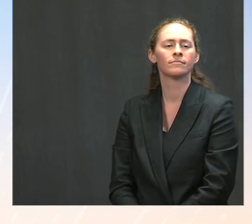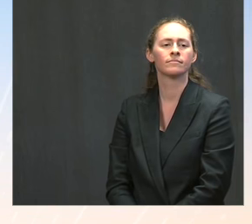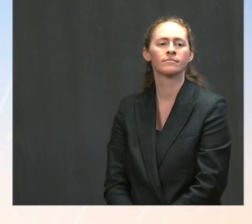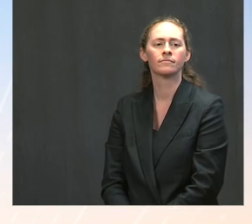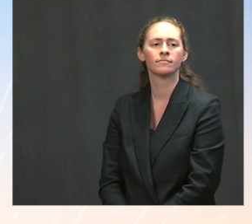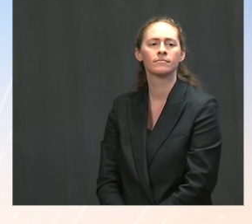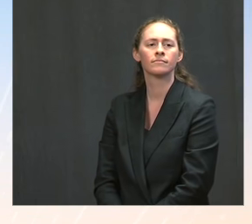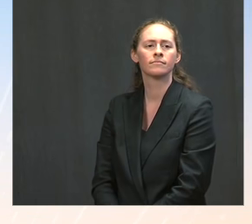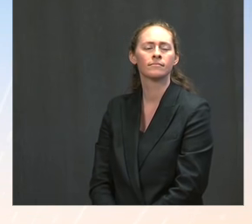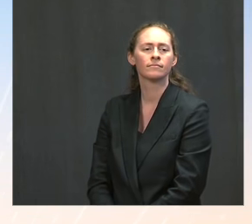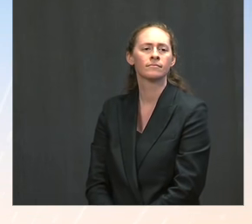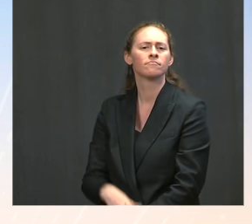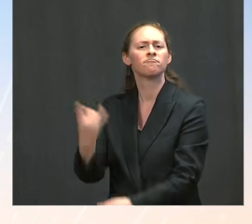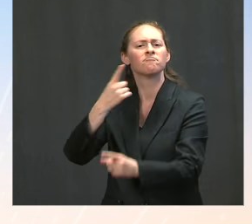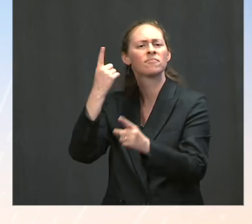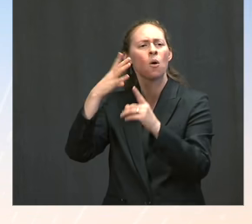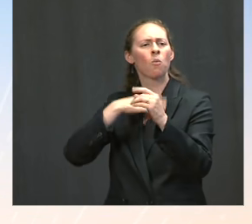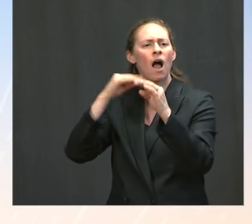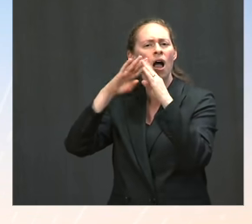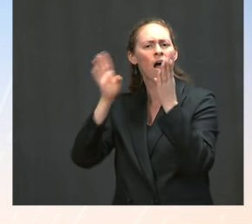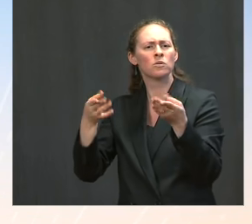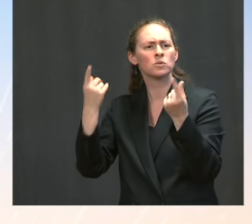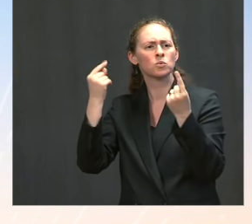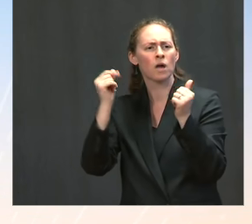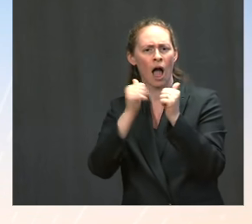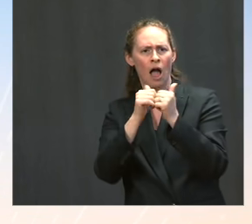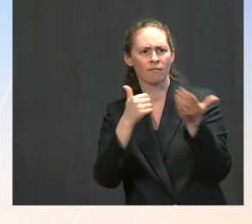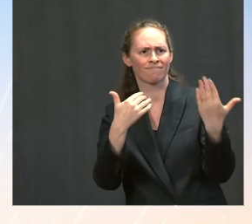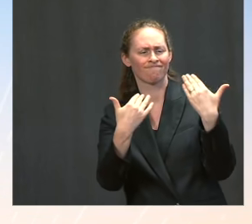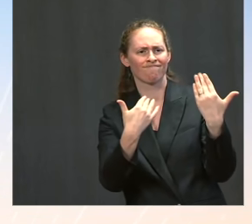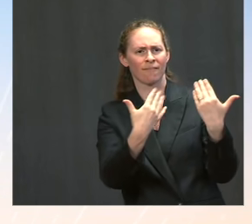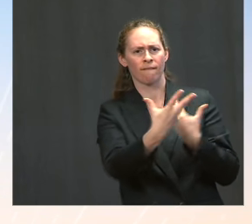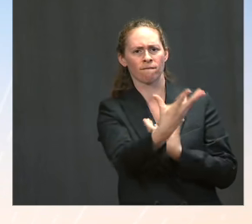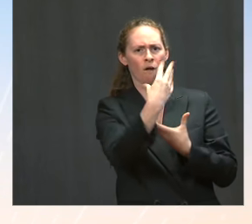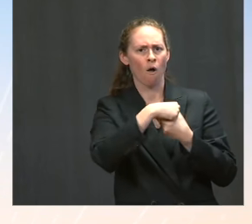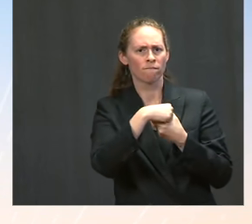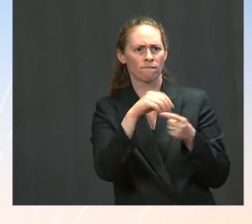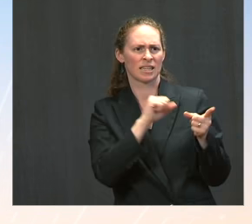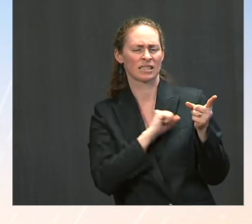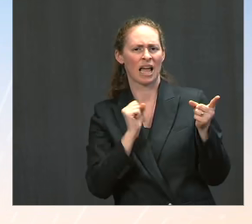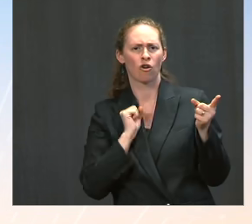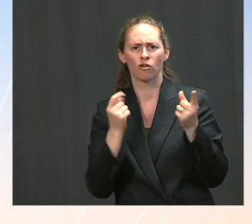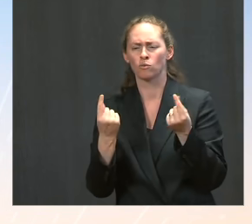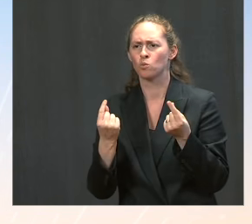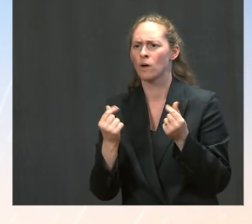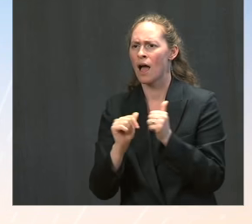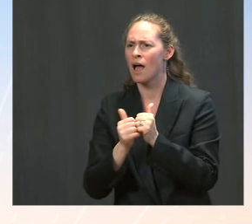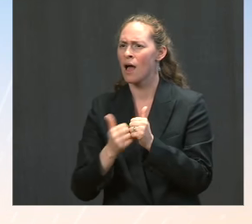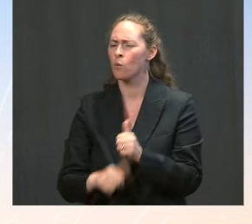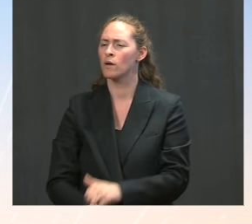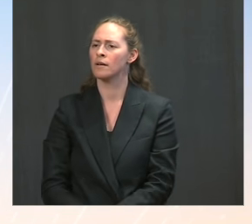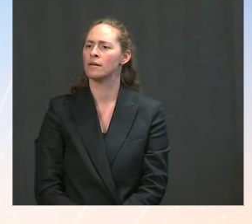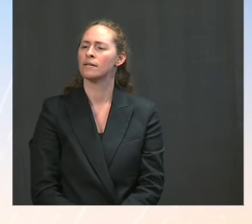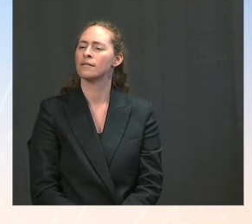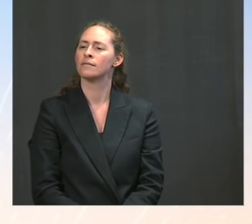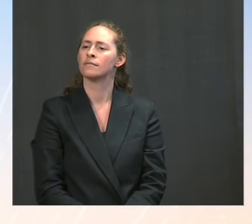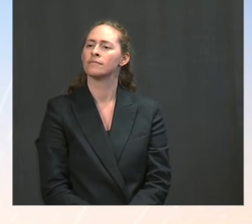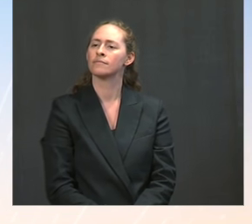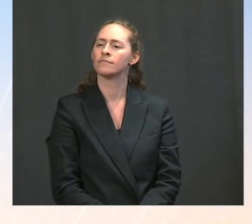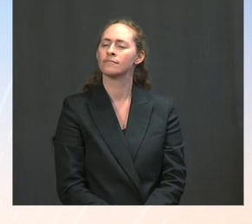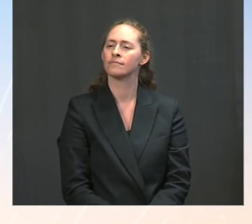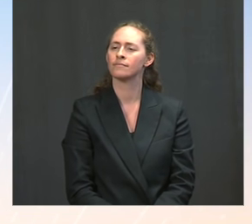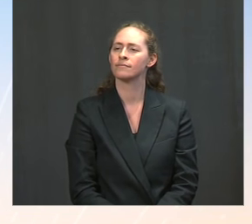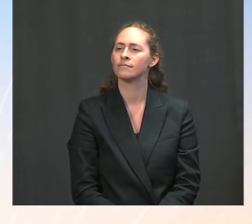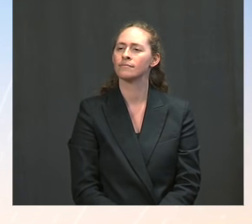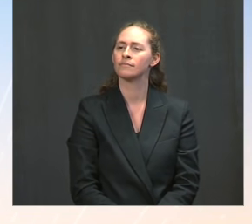doing to get him back on board? I don't know that he's characterized himself as not on board with the infrastructure bill that is incredibly popular